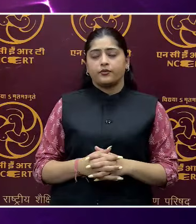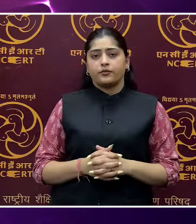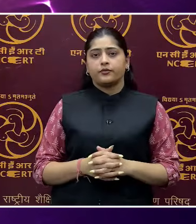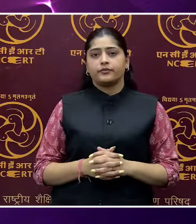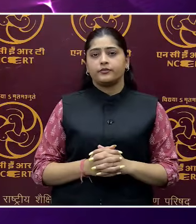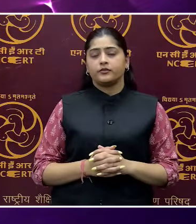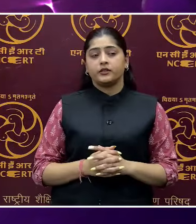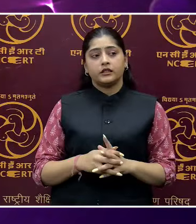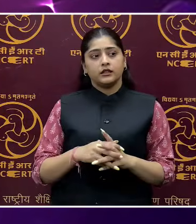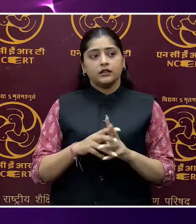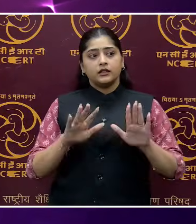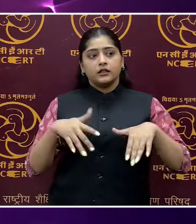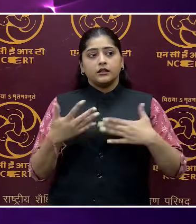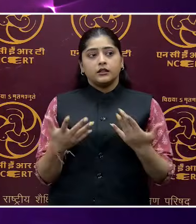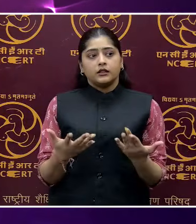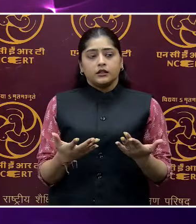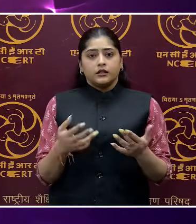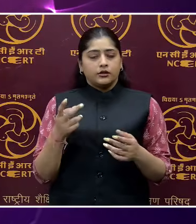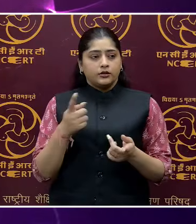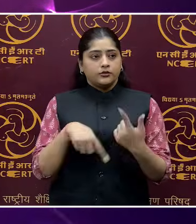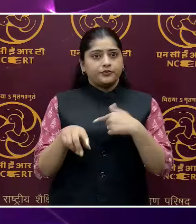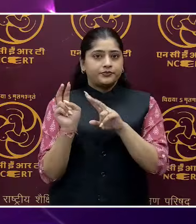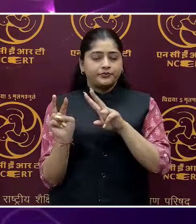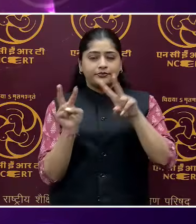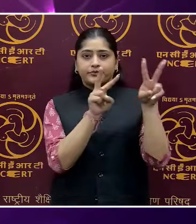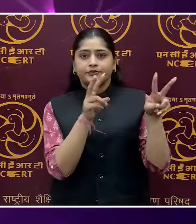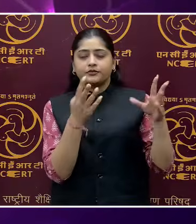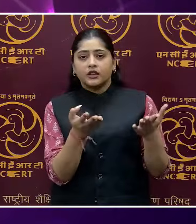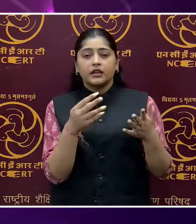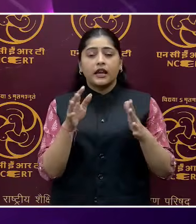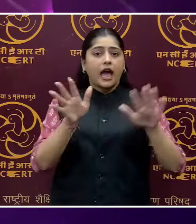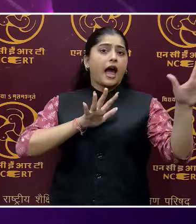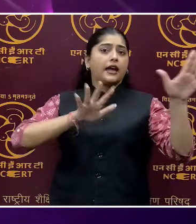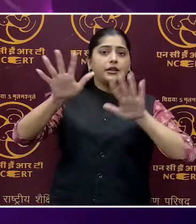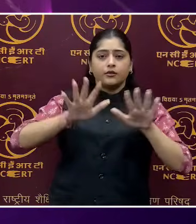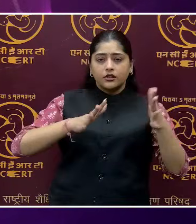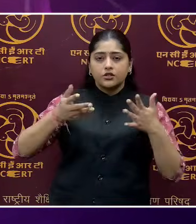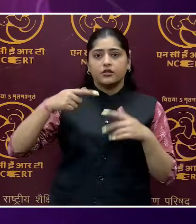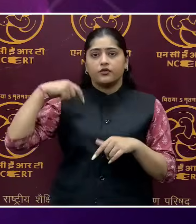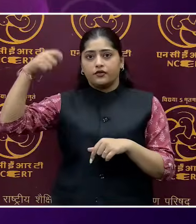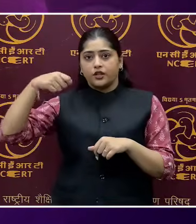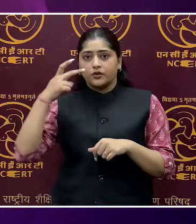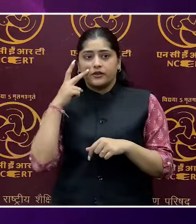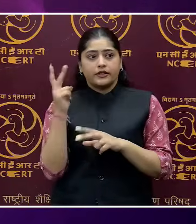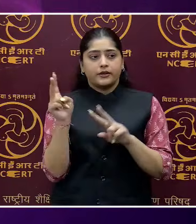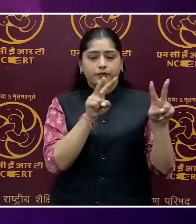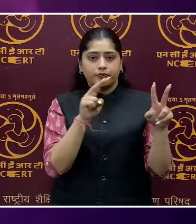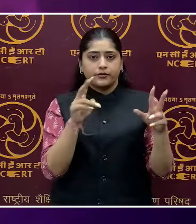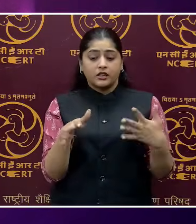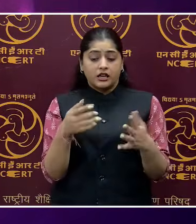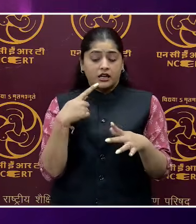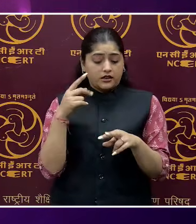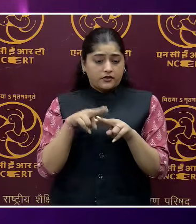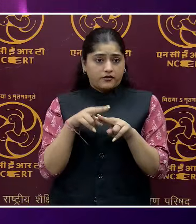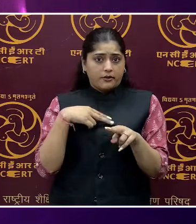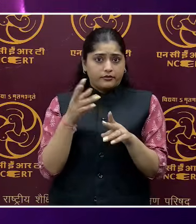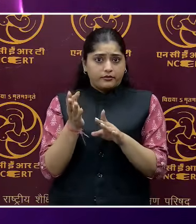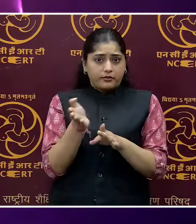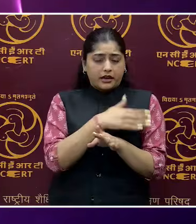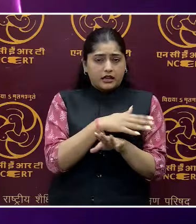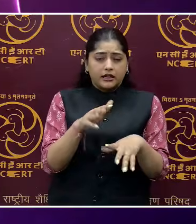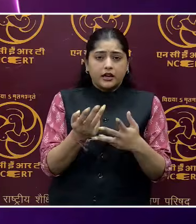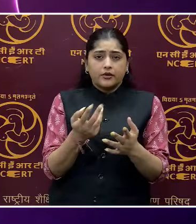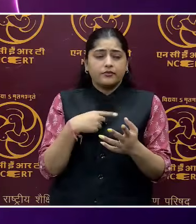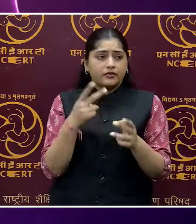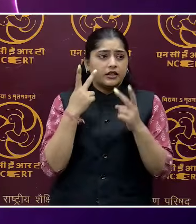also here. See, these are the animations. Okay. Yes, before performing the experiment in real labs or